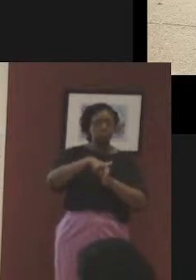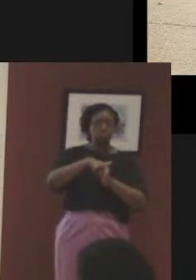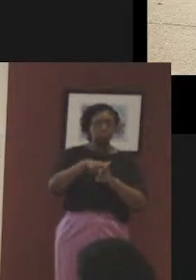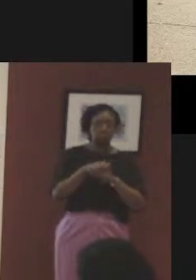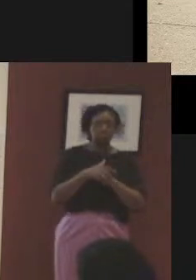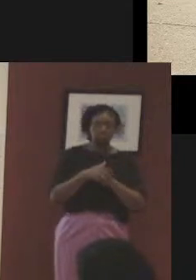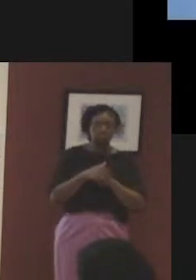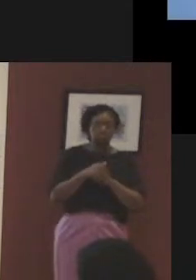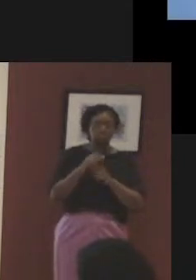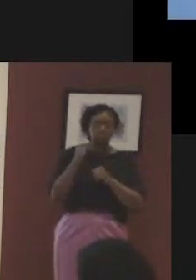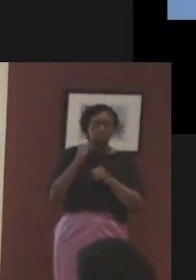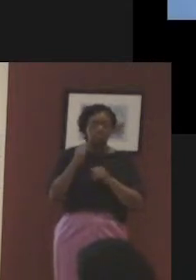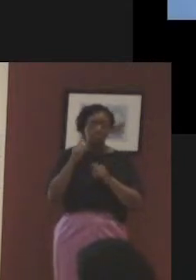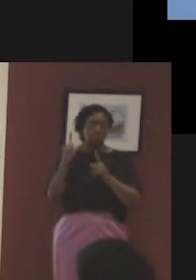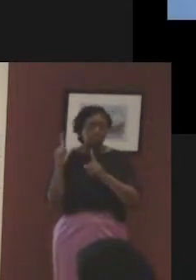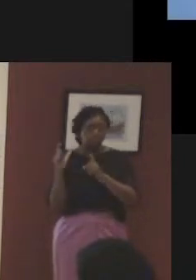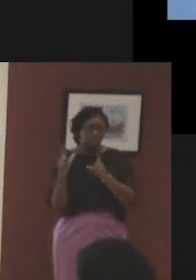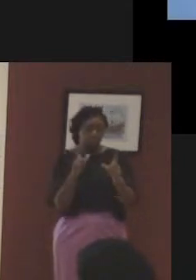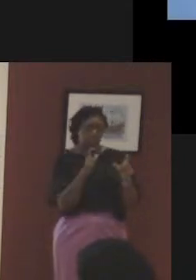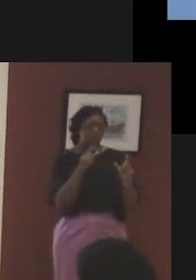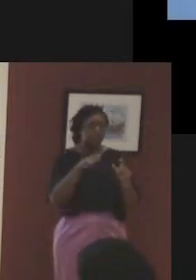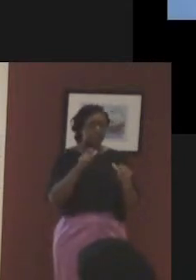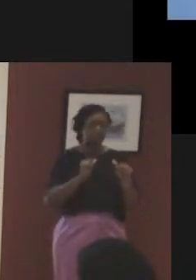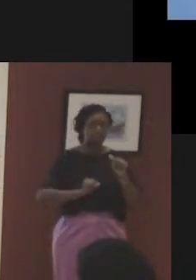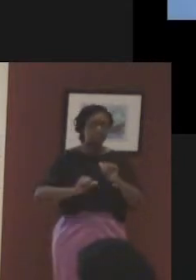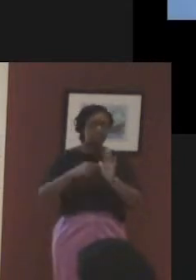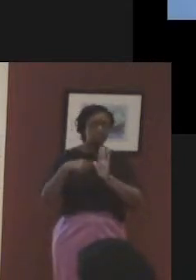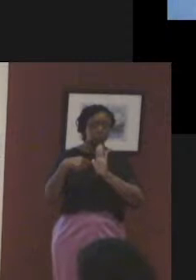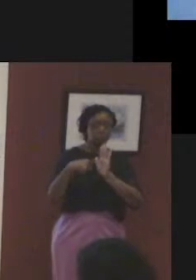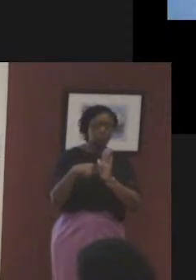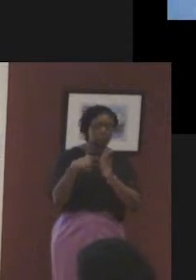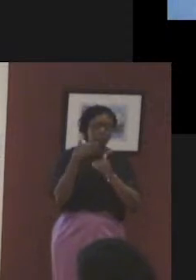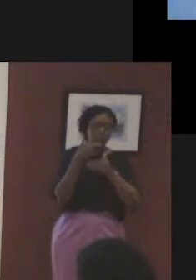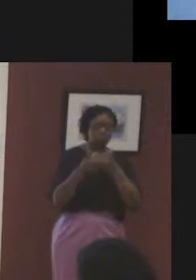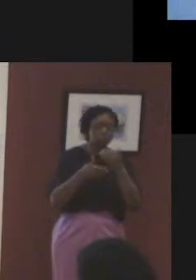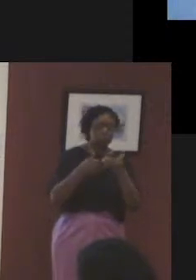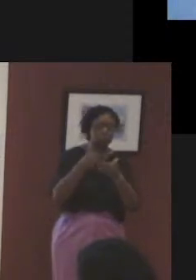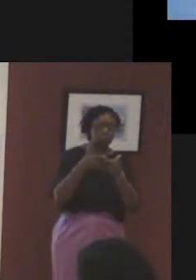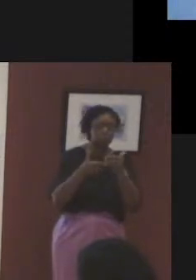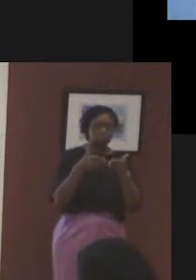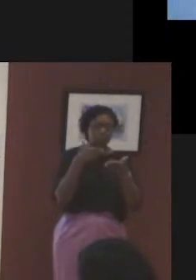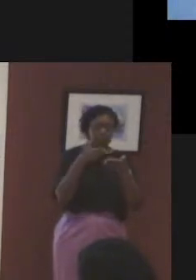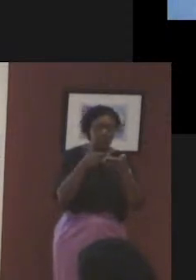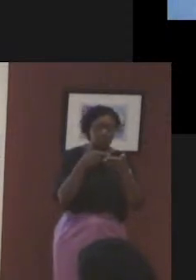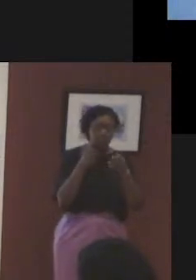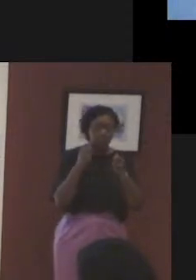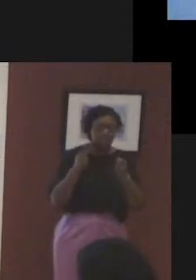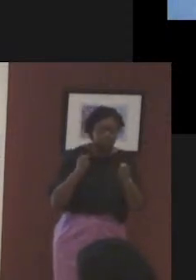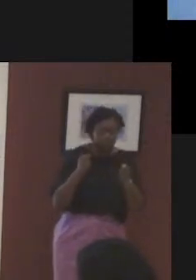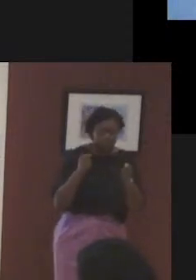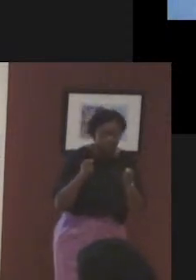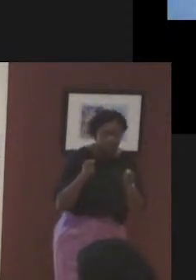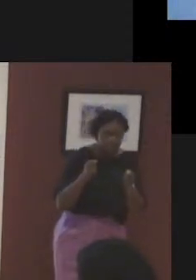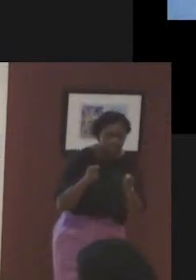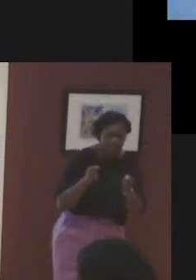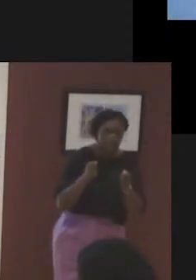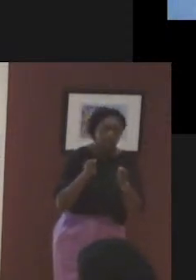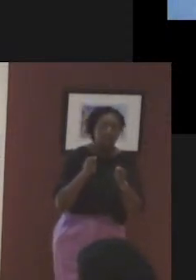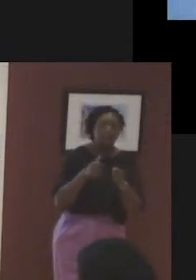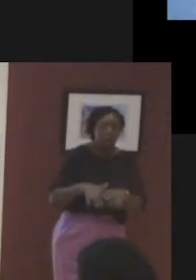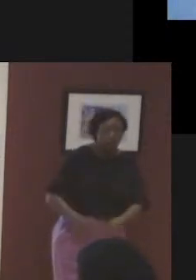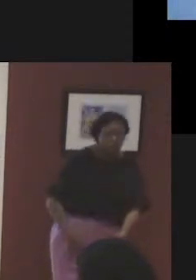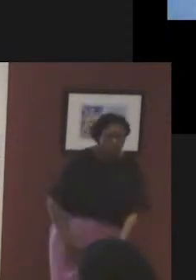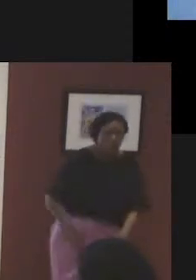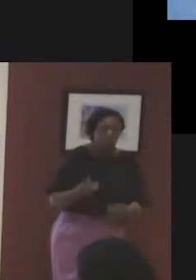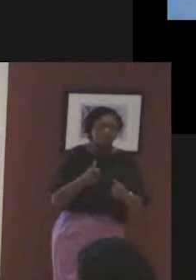and other shots of the performance show Pender moving closer and closer to the ground on hands and knees in an